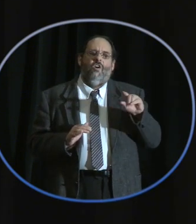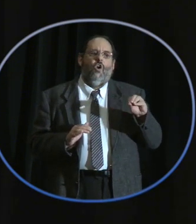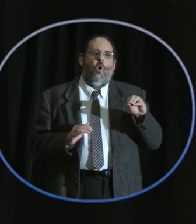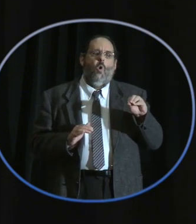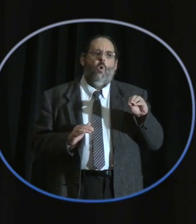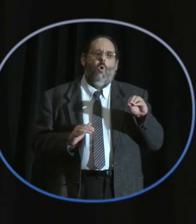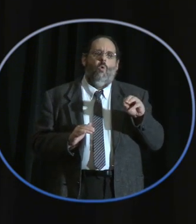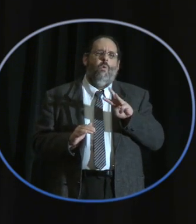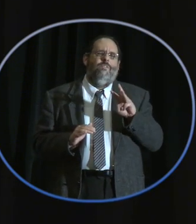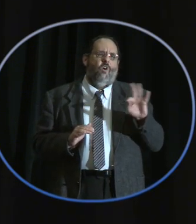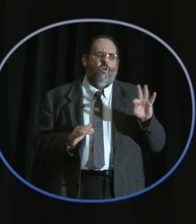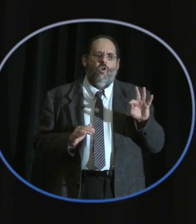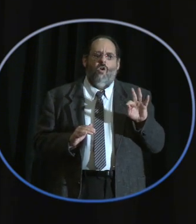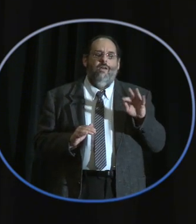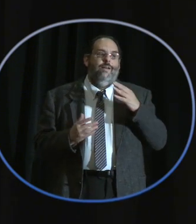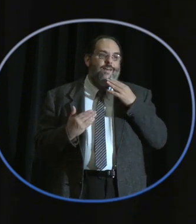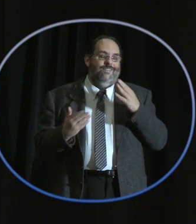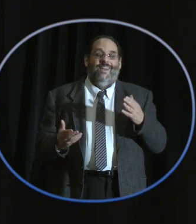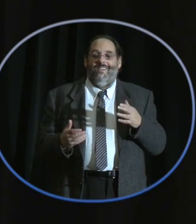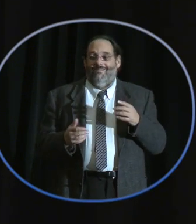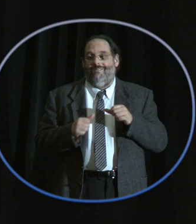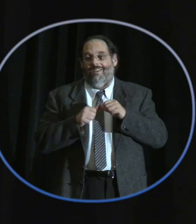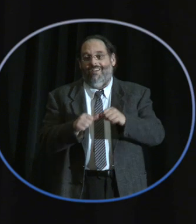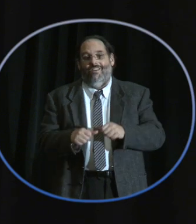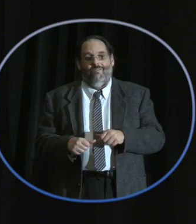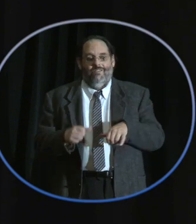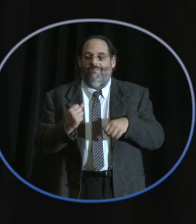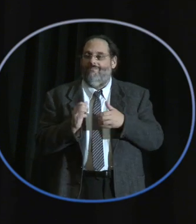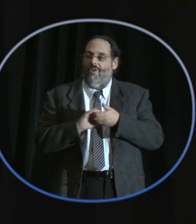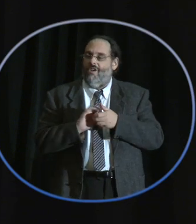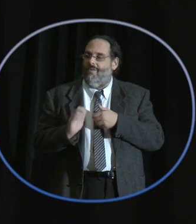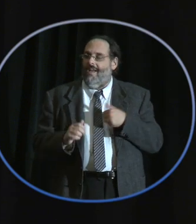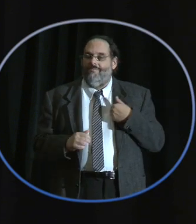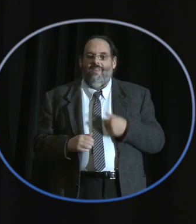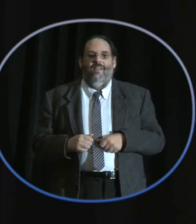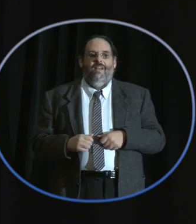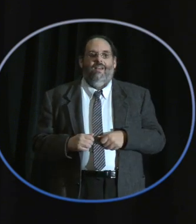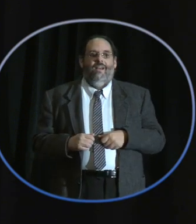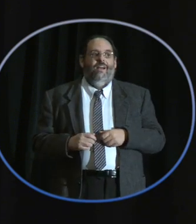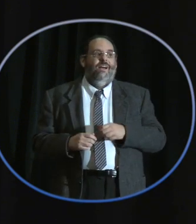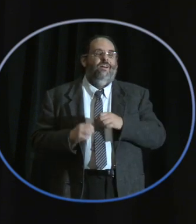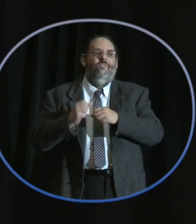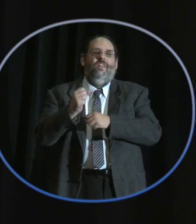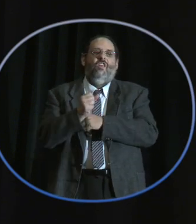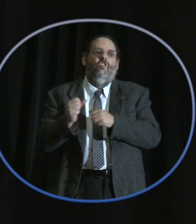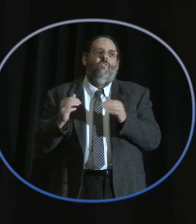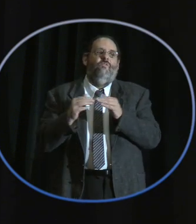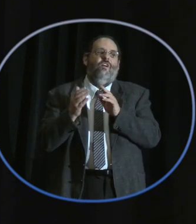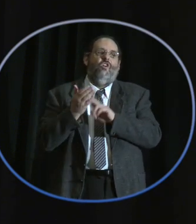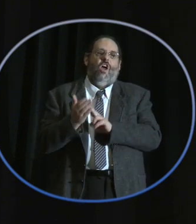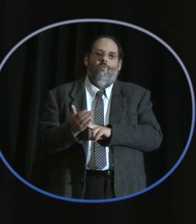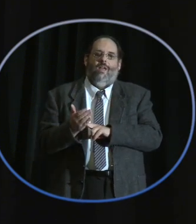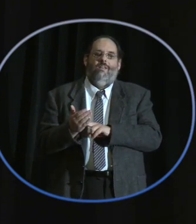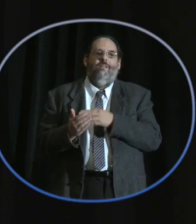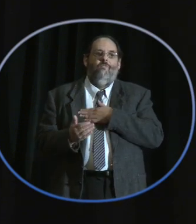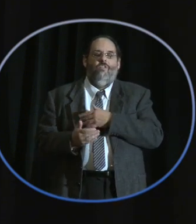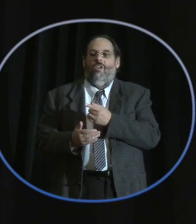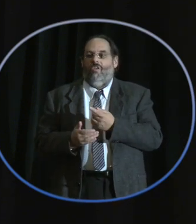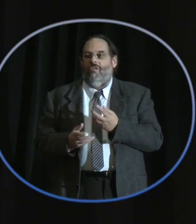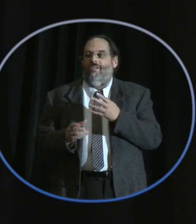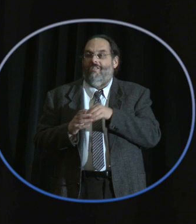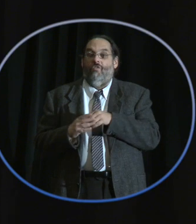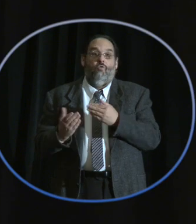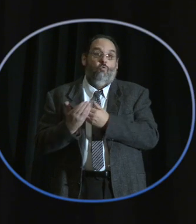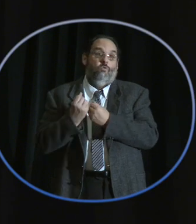very, very, very grateful that you stuck with us. So thank you. And the Foundation for Fair Contracting, we appreciate you. This is a